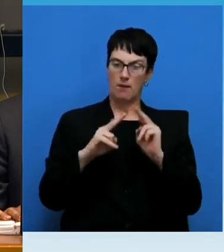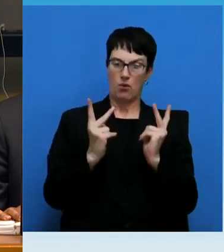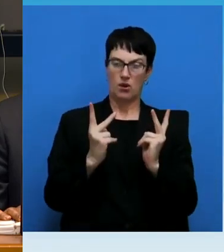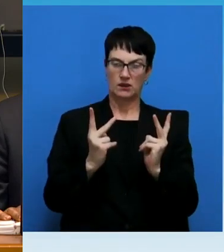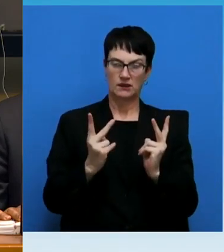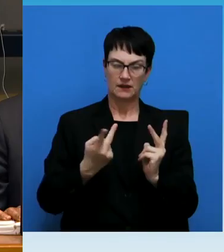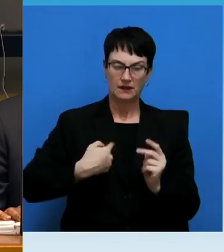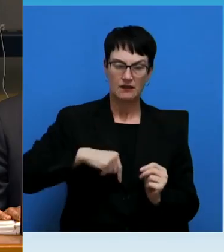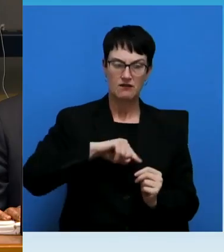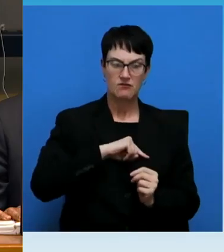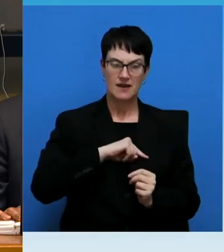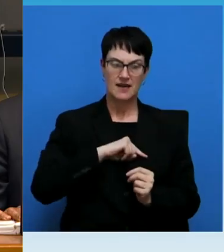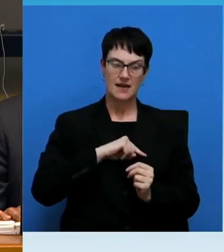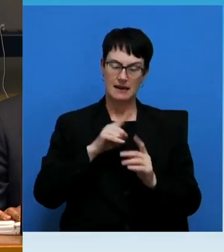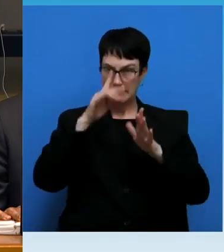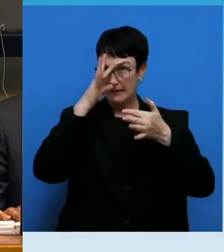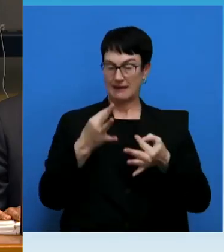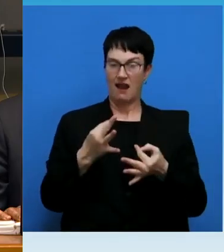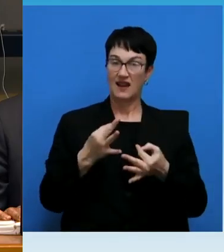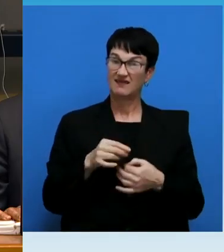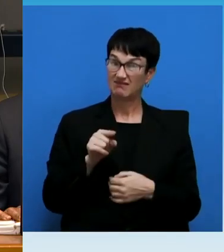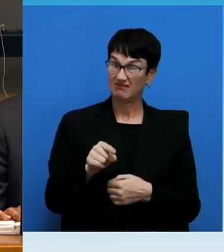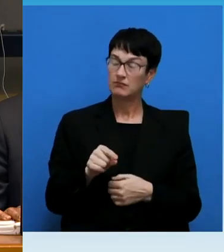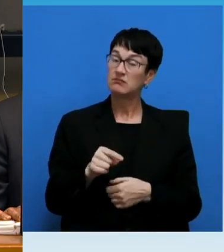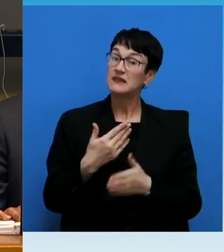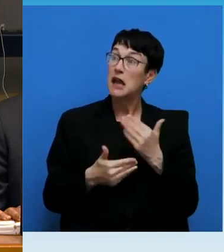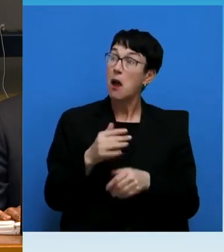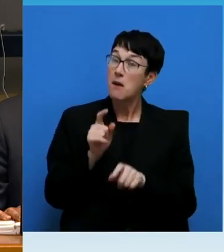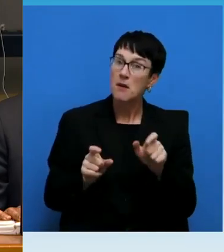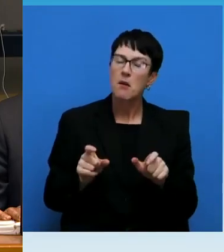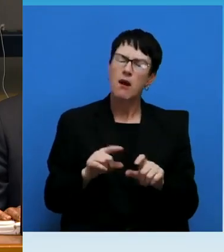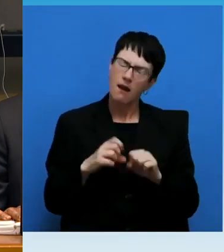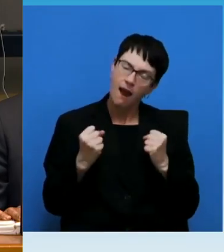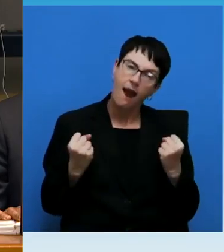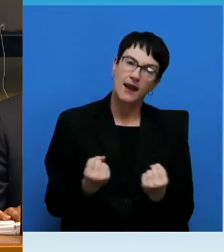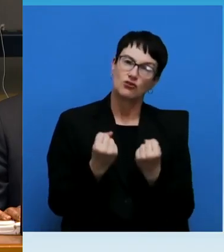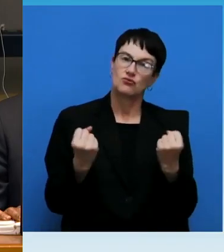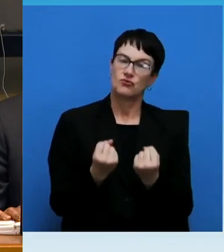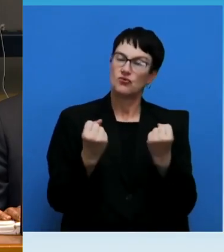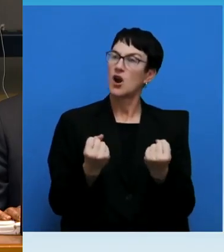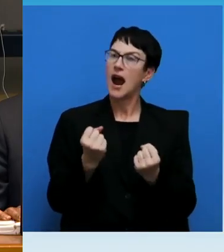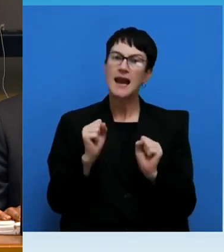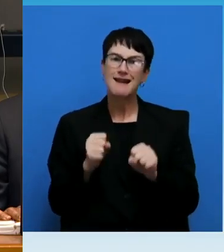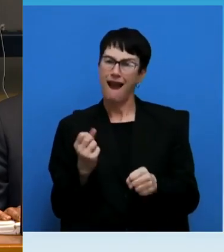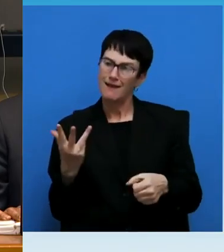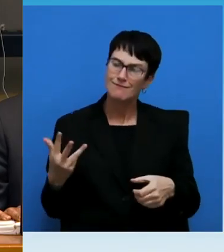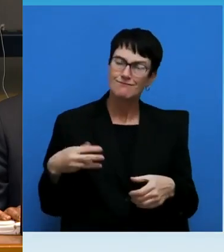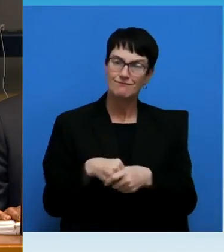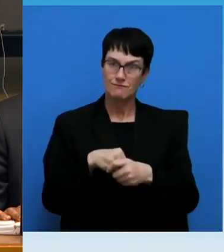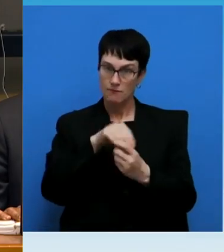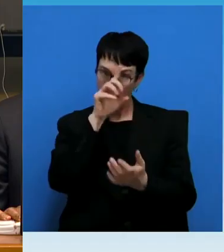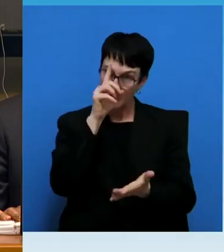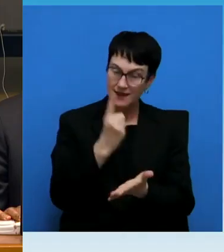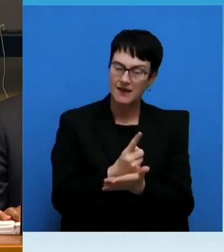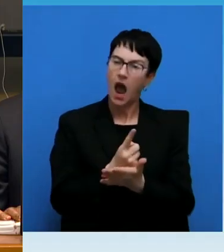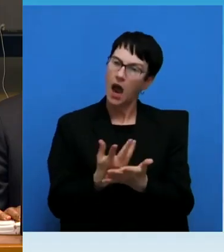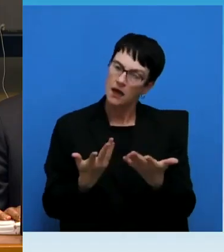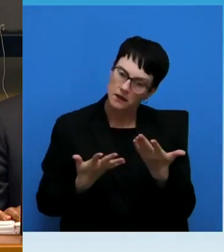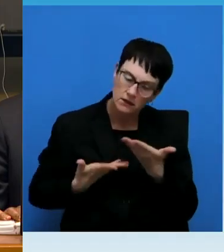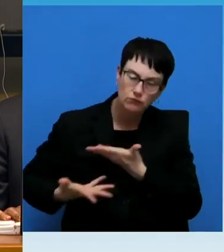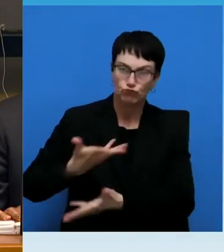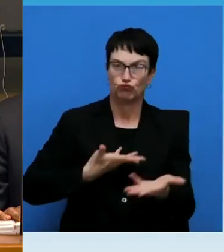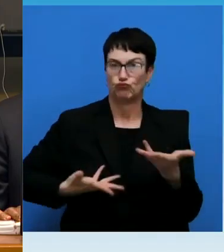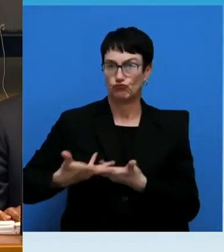are active decision makers in everything we do. The implementation of this strategy is a priority for me